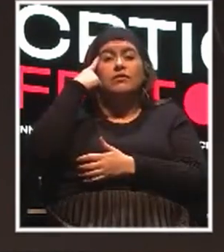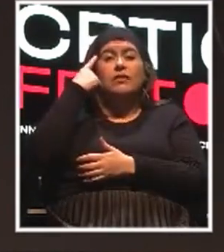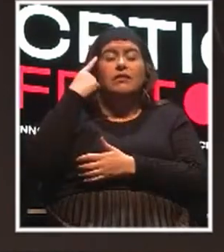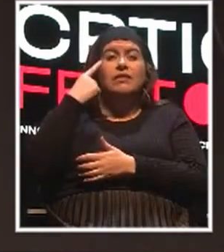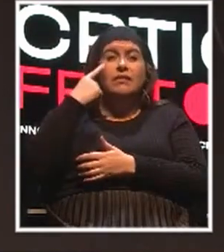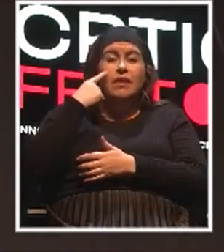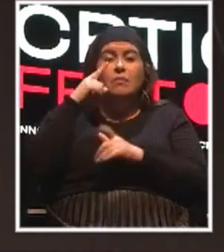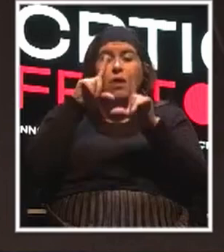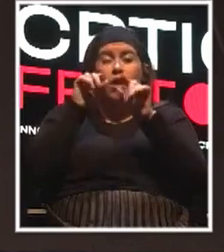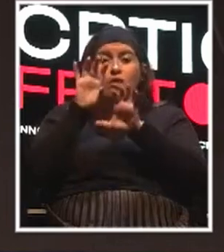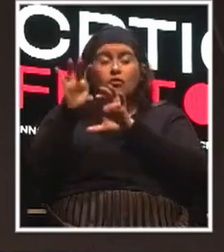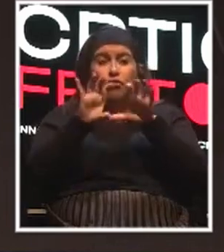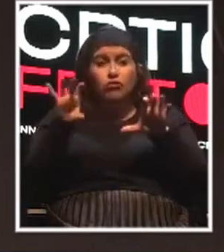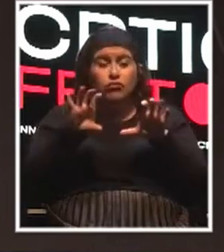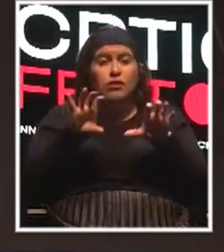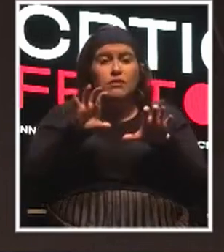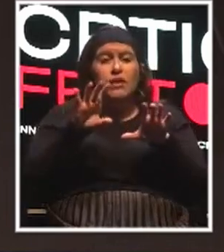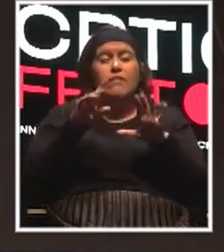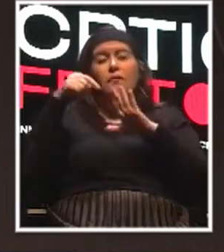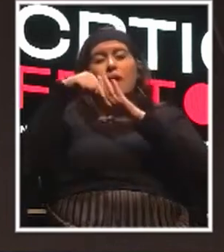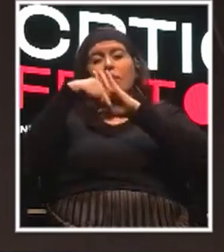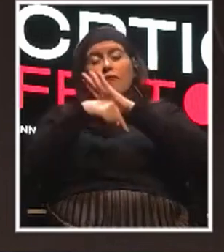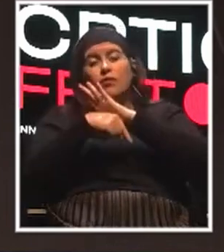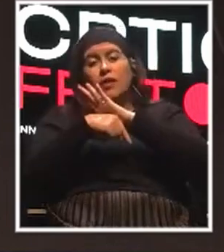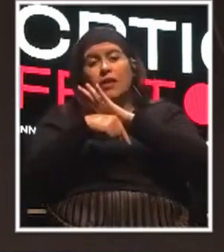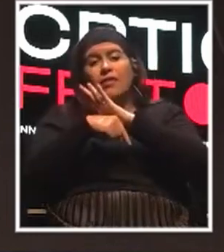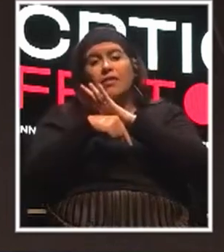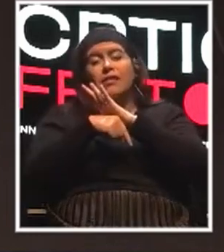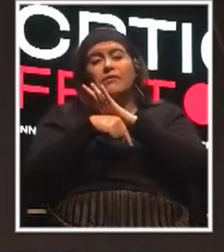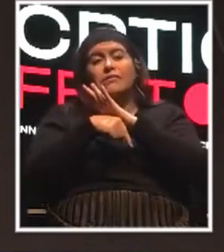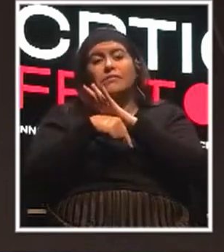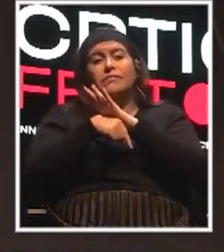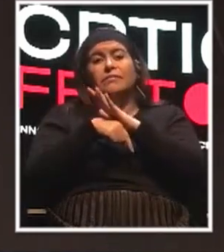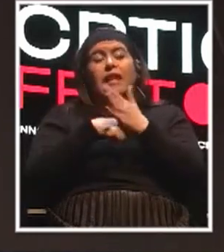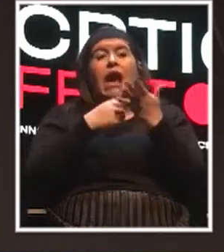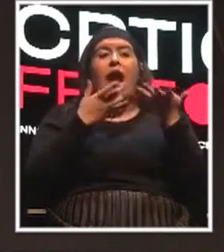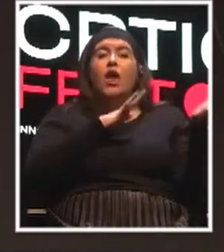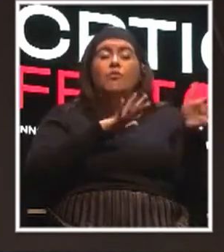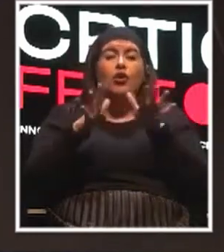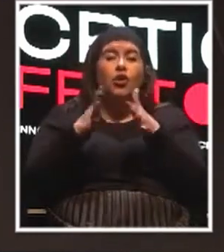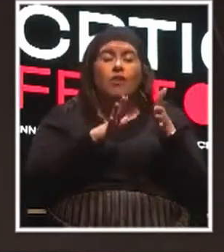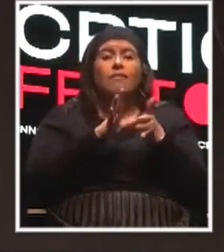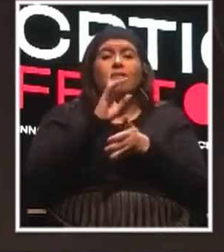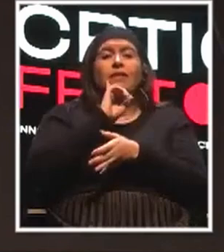of go deeper into it, that might set up a healthier, screen time